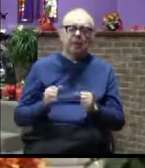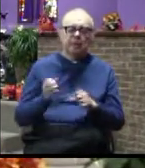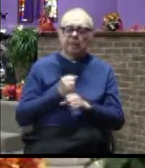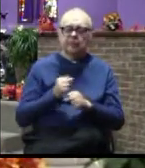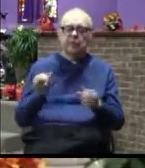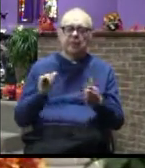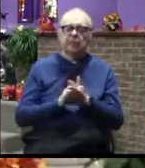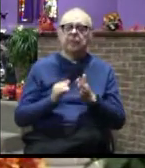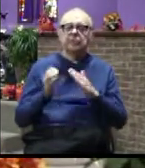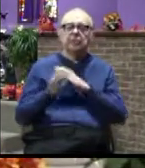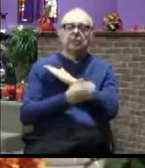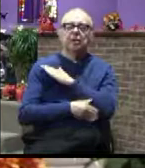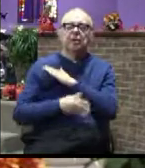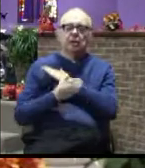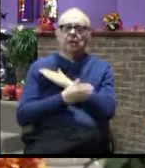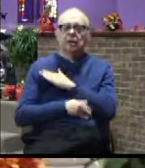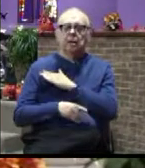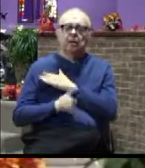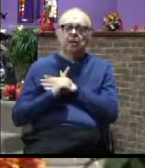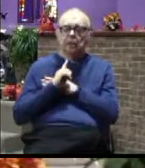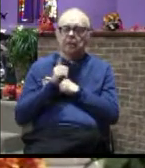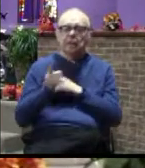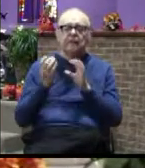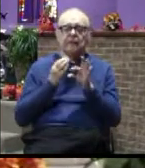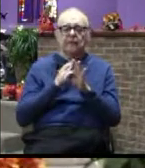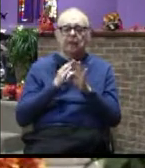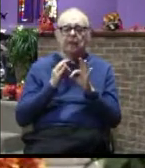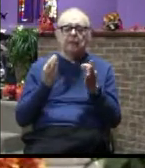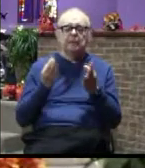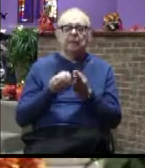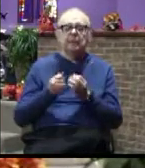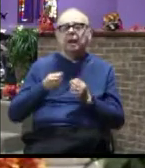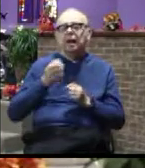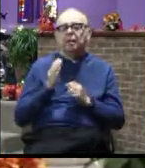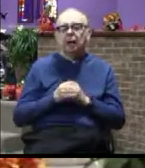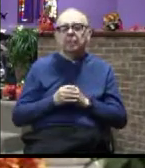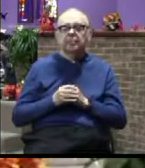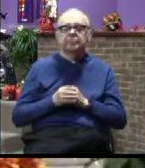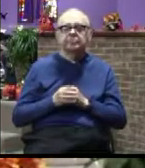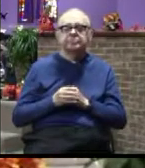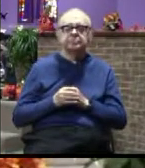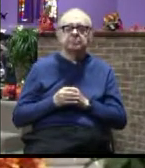save this country is family and God